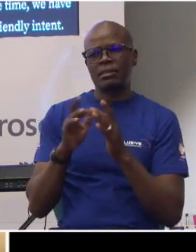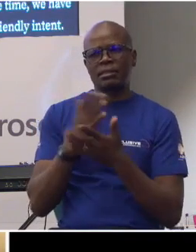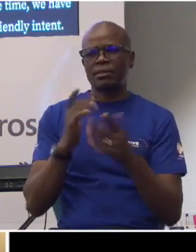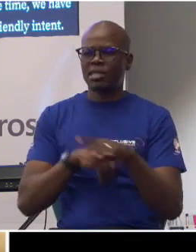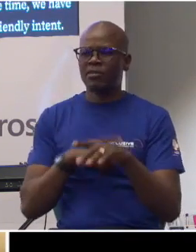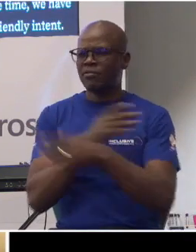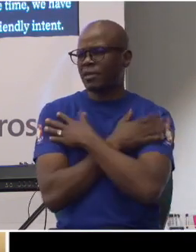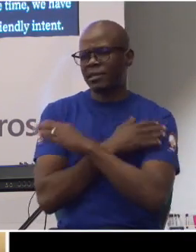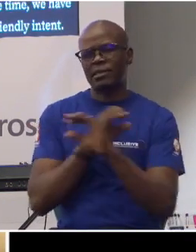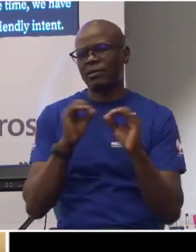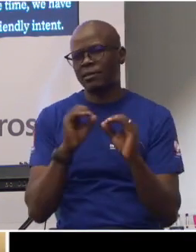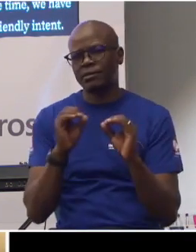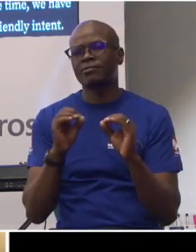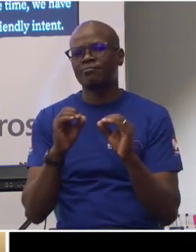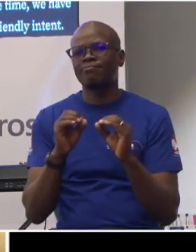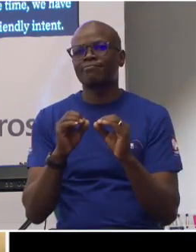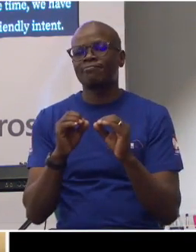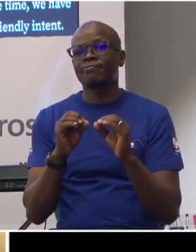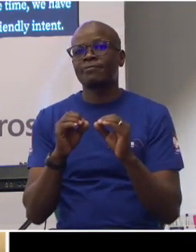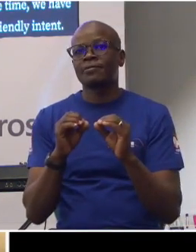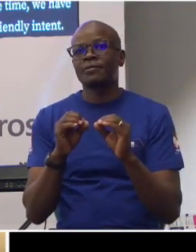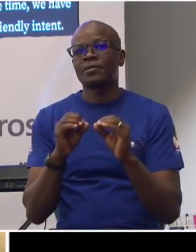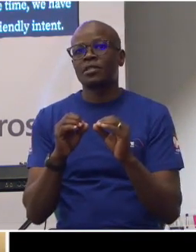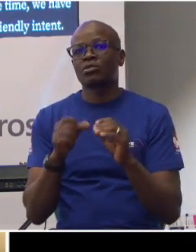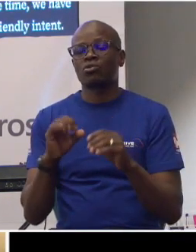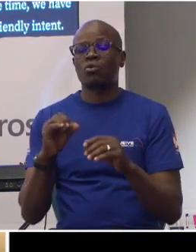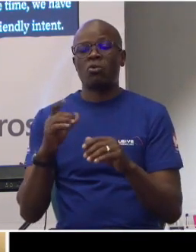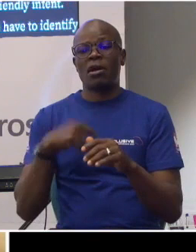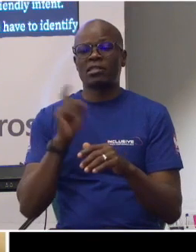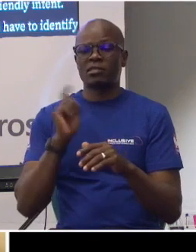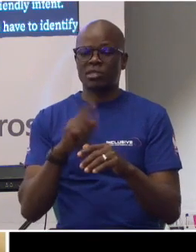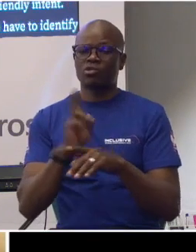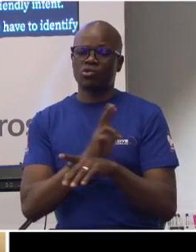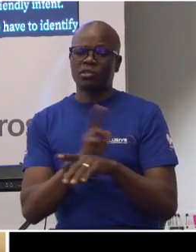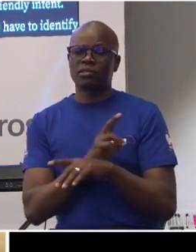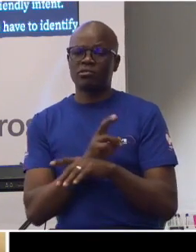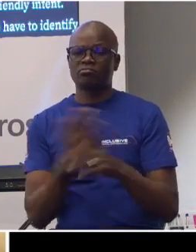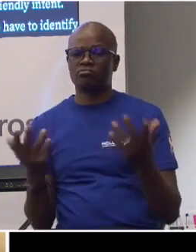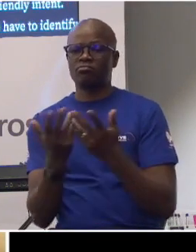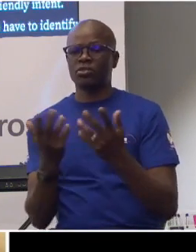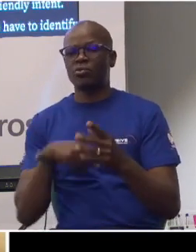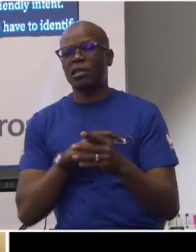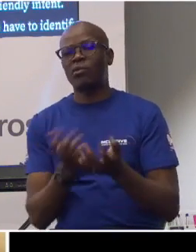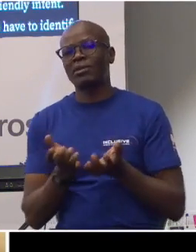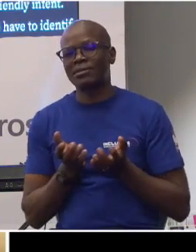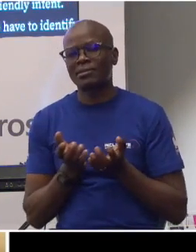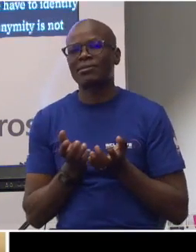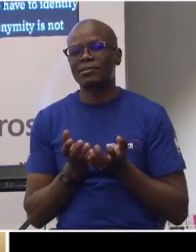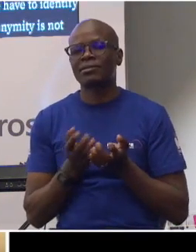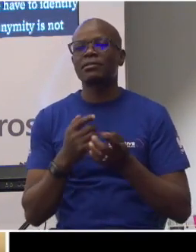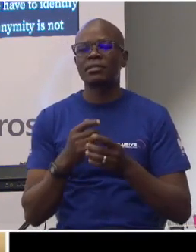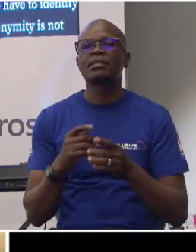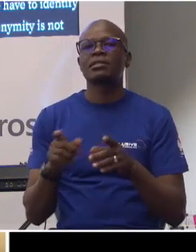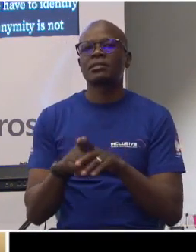to penetrate the veil of pseudonymity at need, but only under suitable circumstances, given